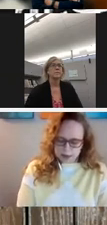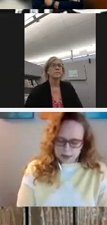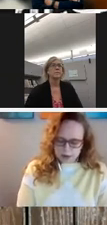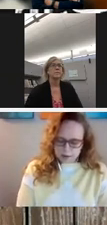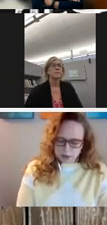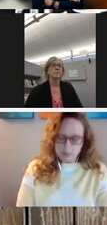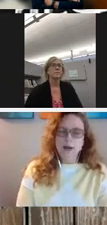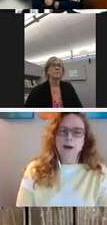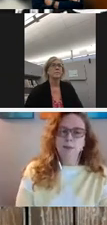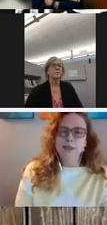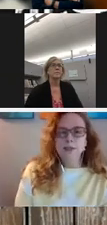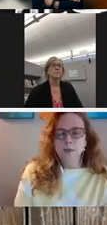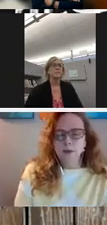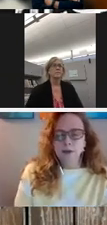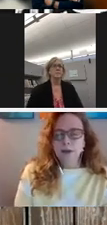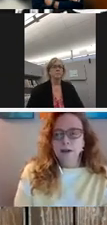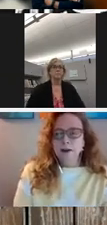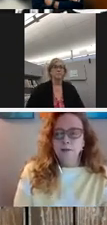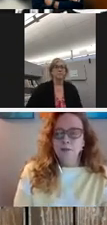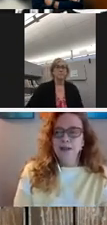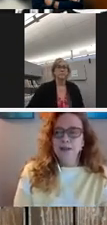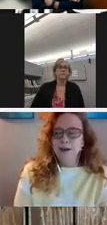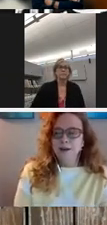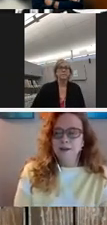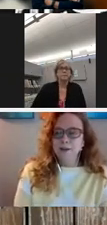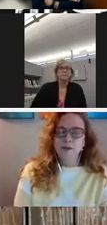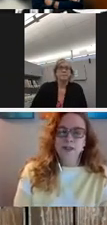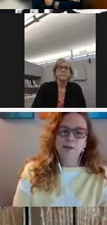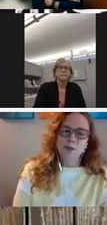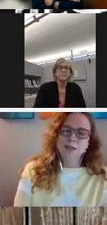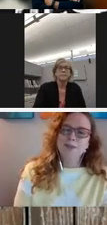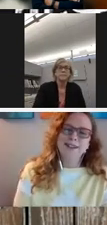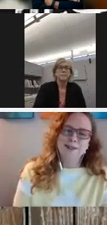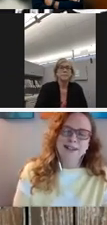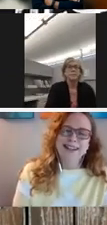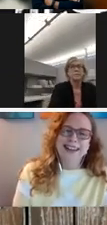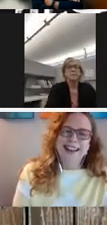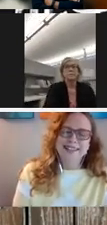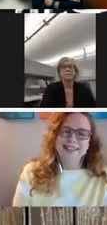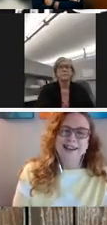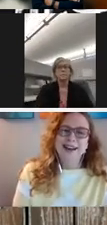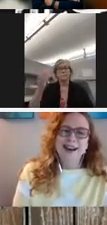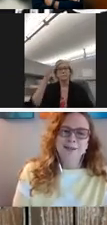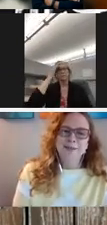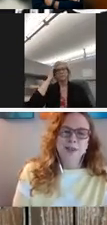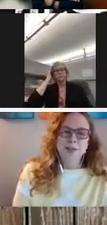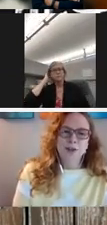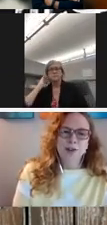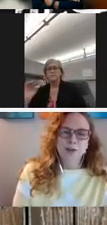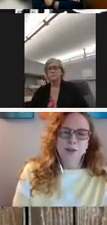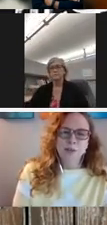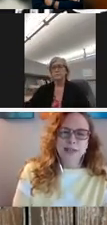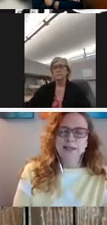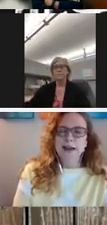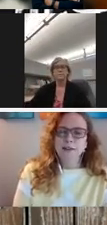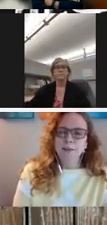be coming up since we're hopefully surfacing from this pandemic and just